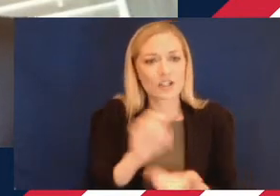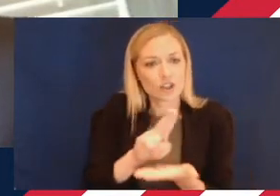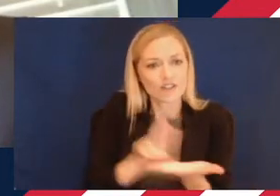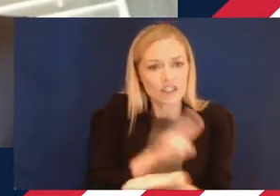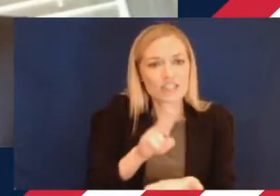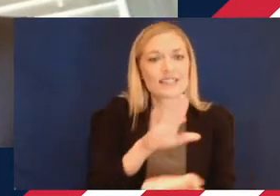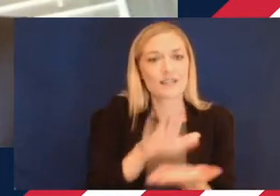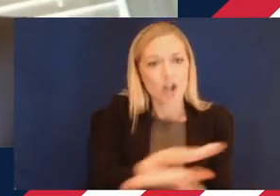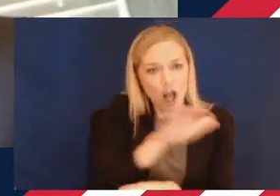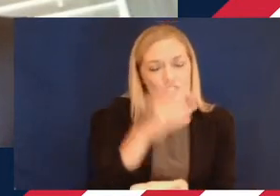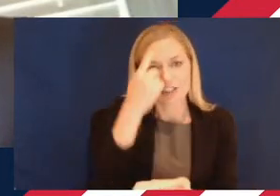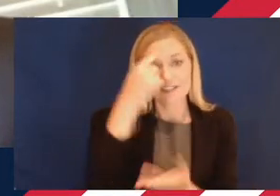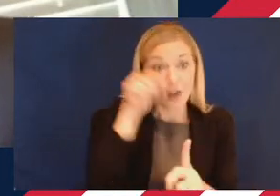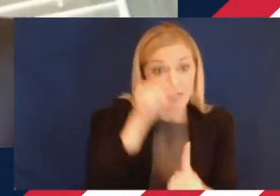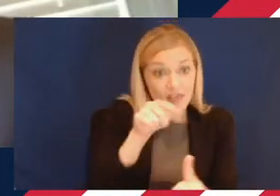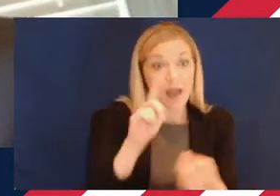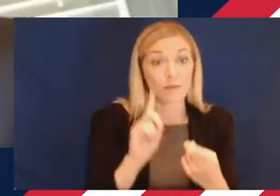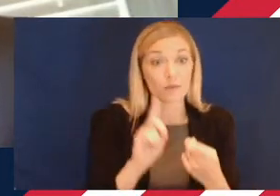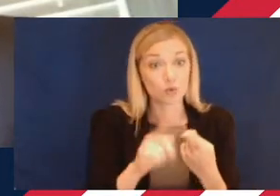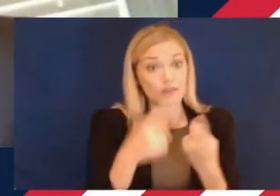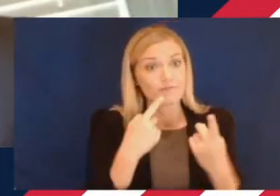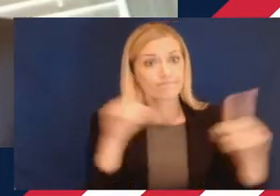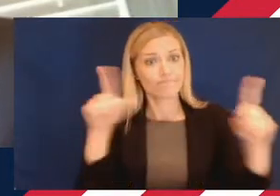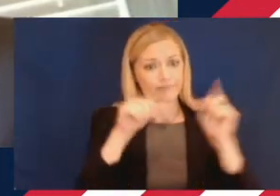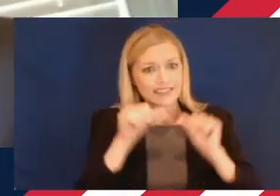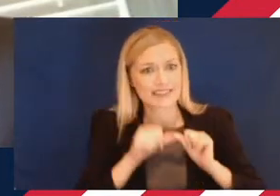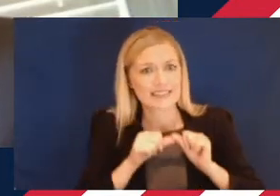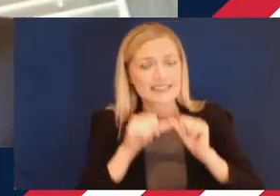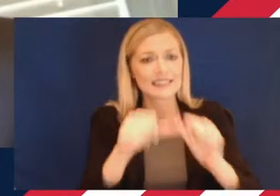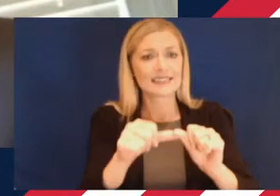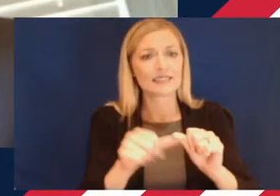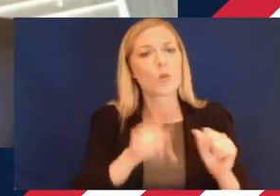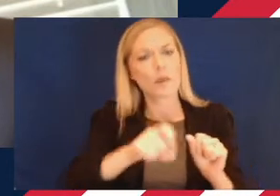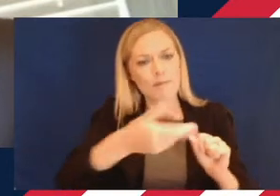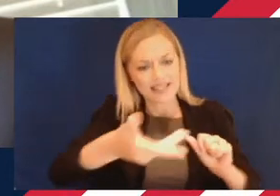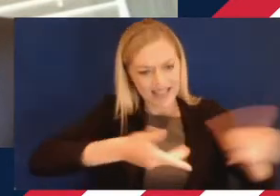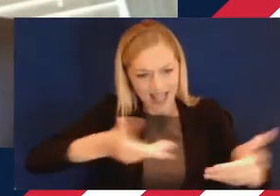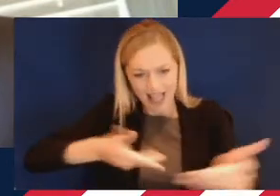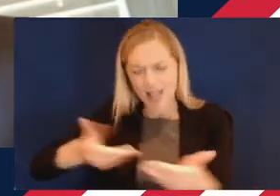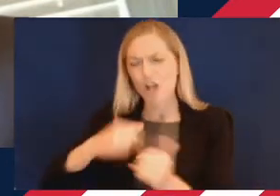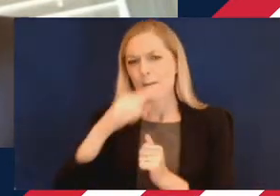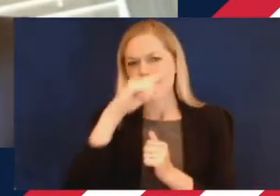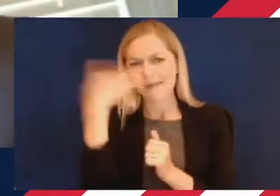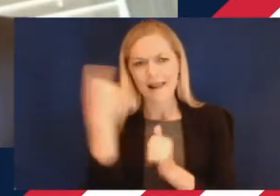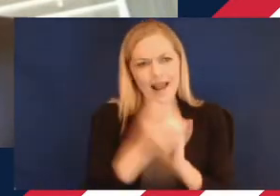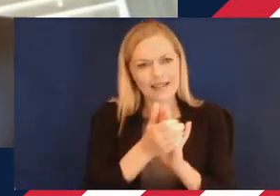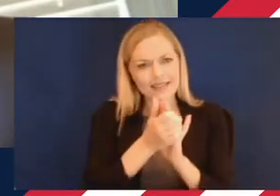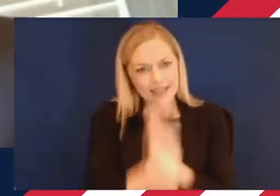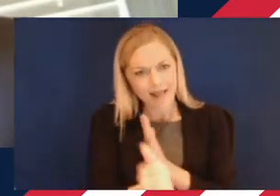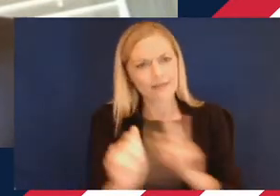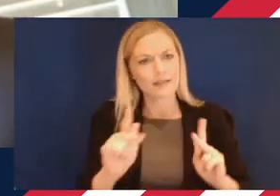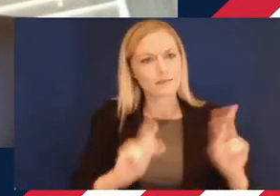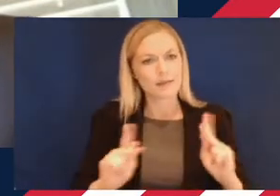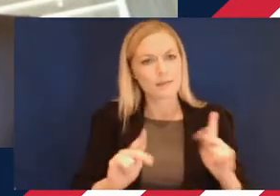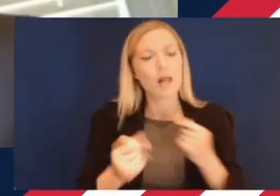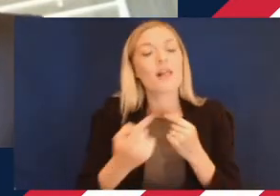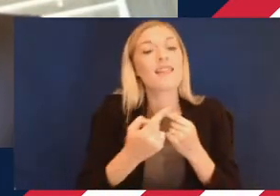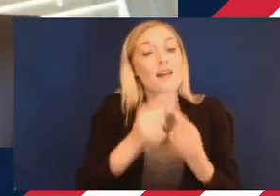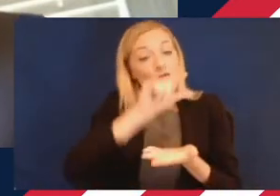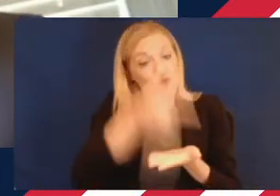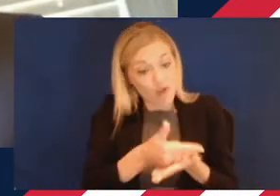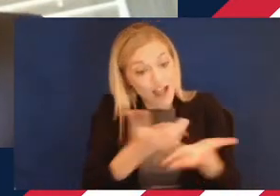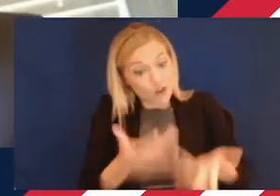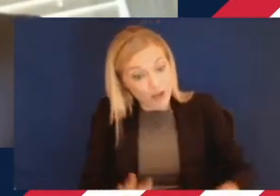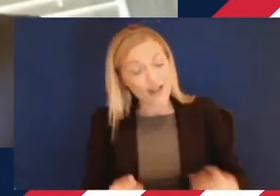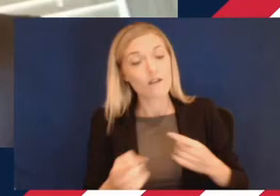order for there to be sustainability in our communities, we must hire the Black talent that comes from our historically Black colleges,